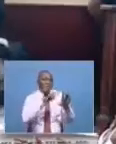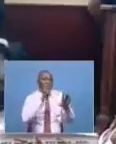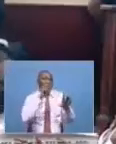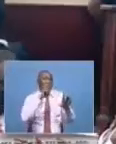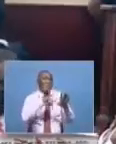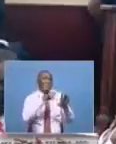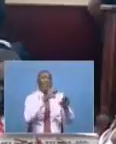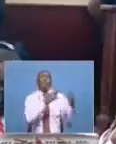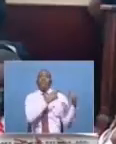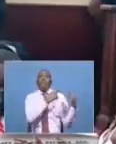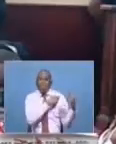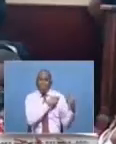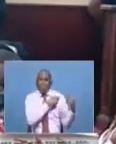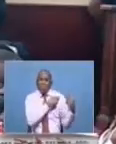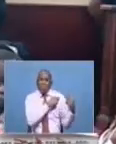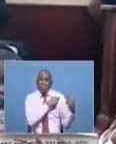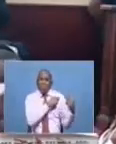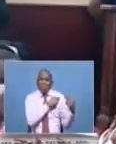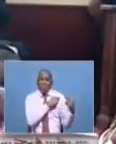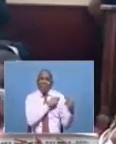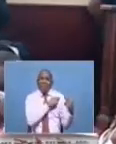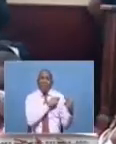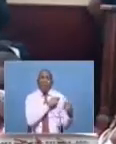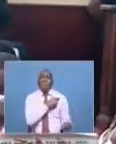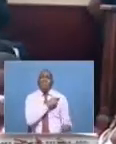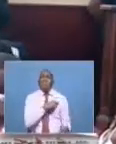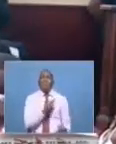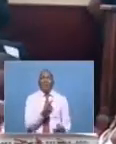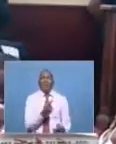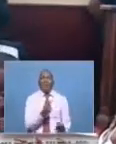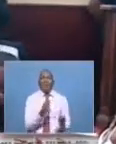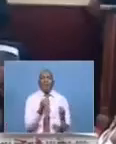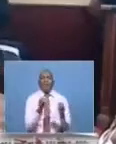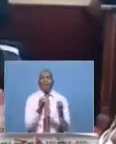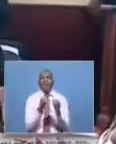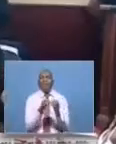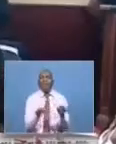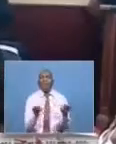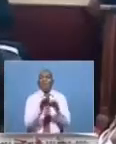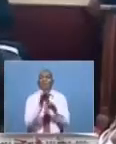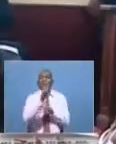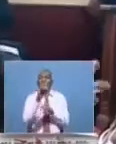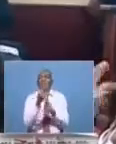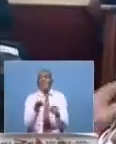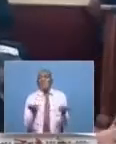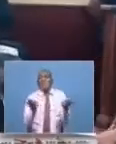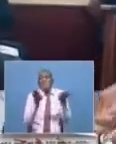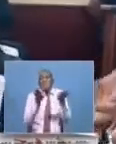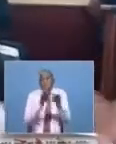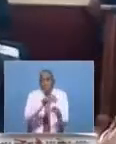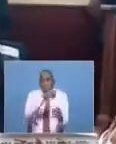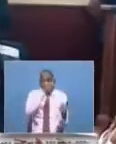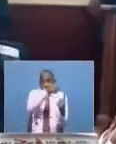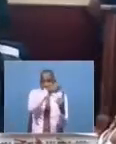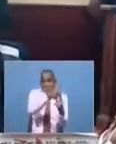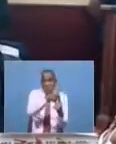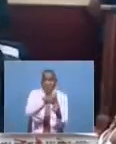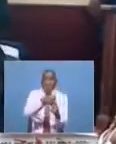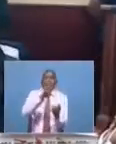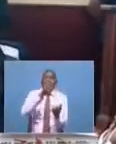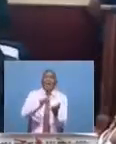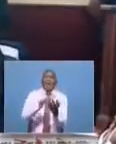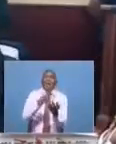to our ground A, her own depositions, her own affidavits verifying an